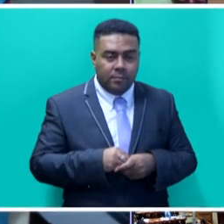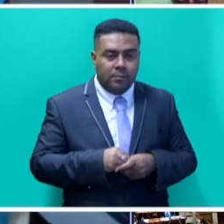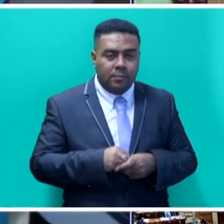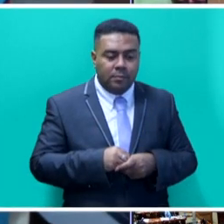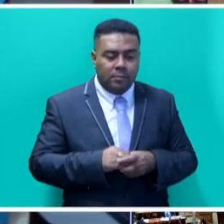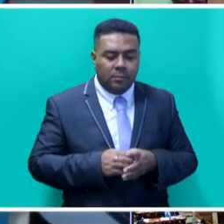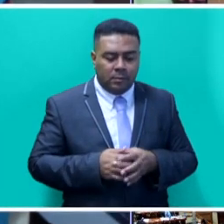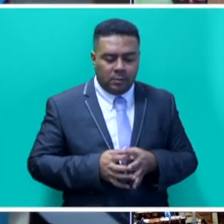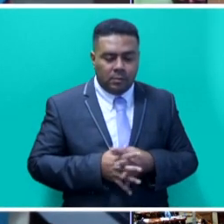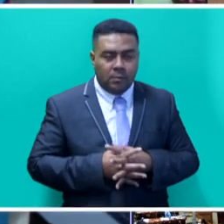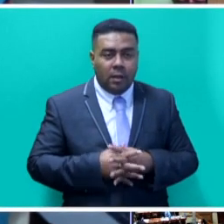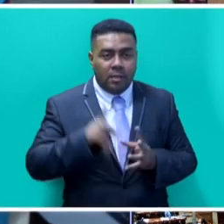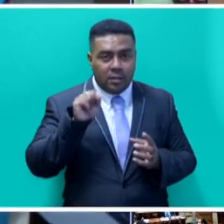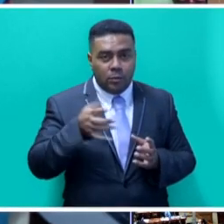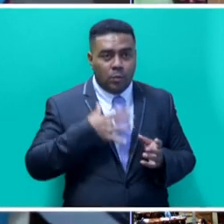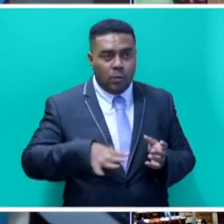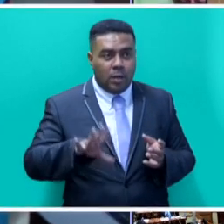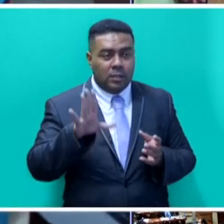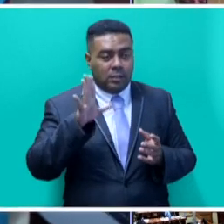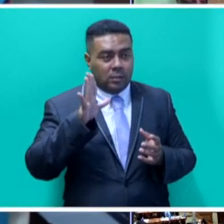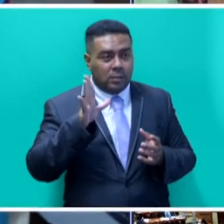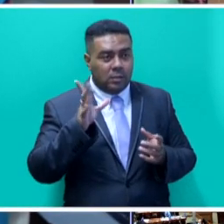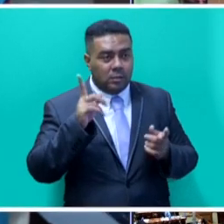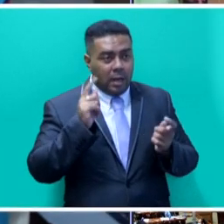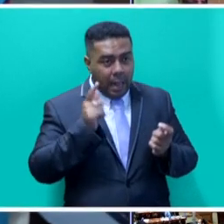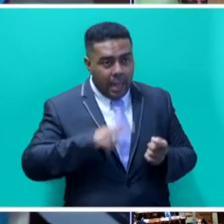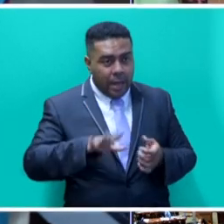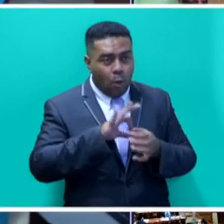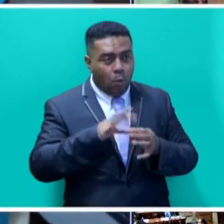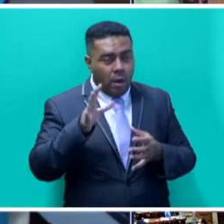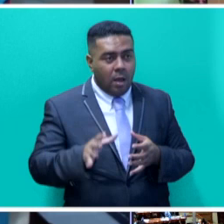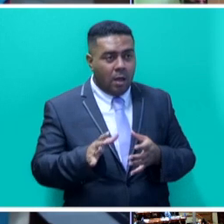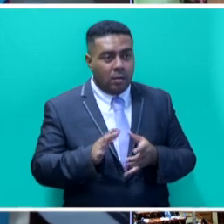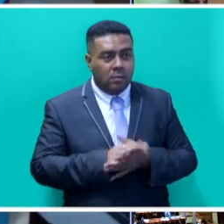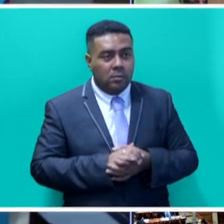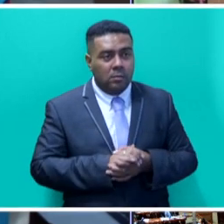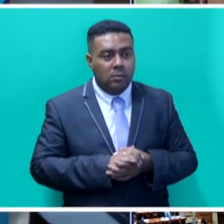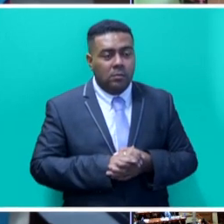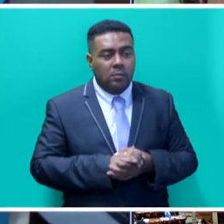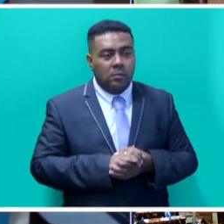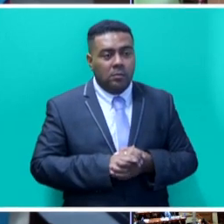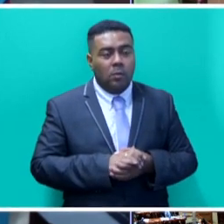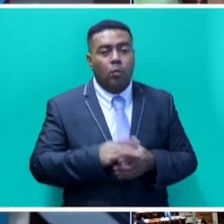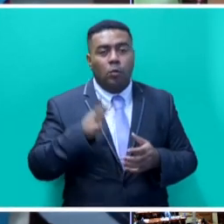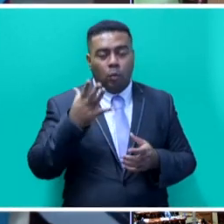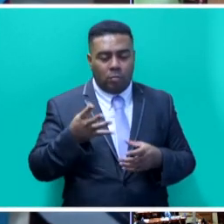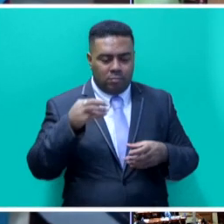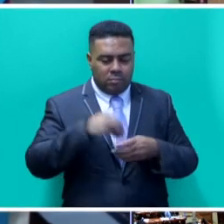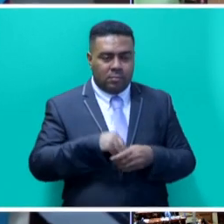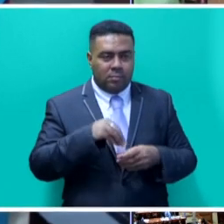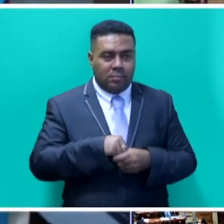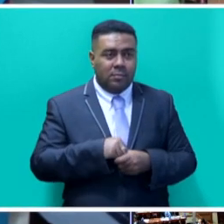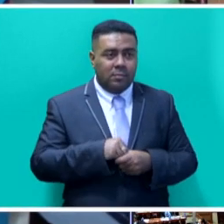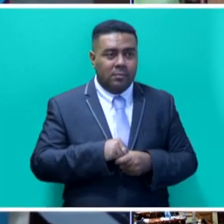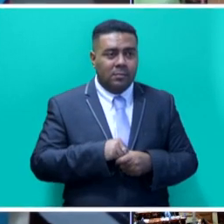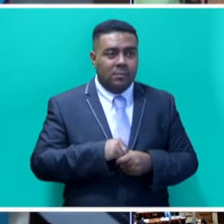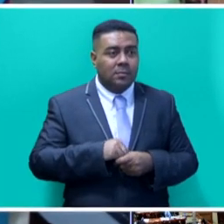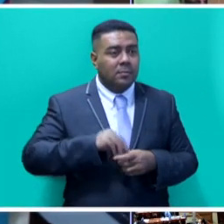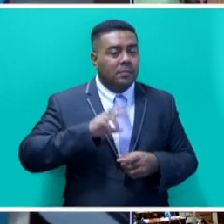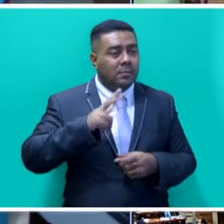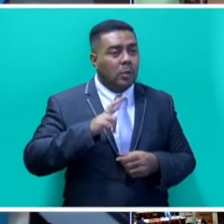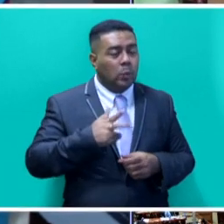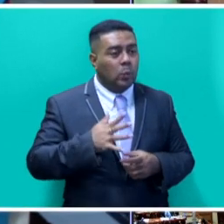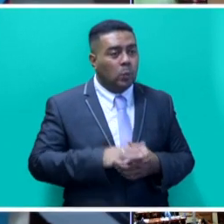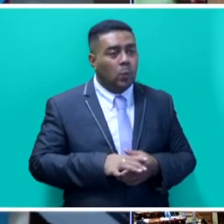And isn't that what we all want for landowners? We're talking about socio-economic advancement, Mr. Speaker.